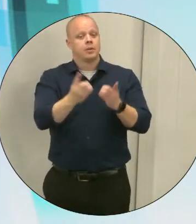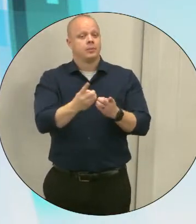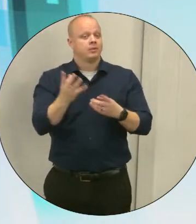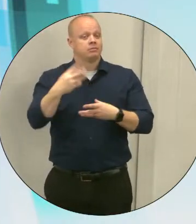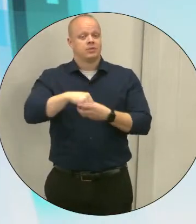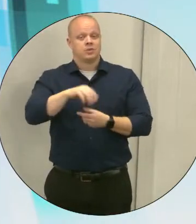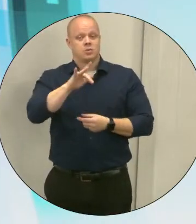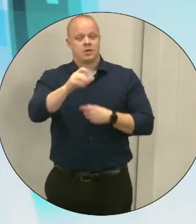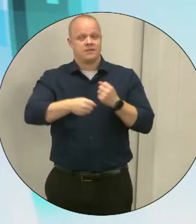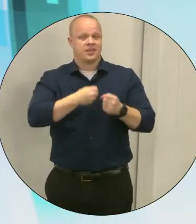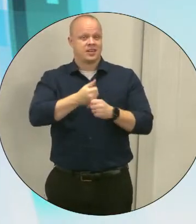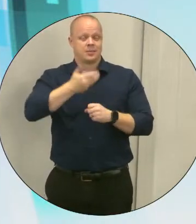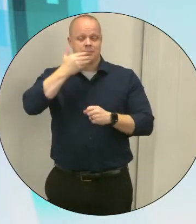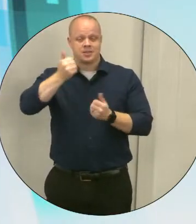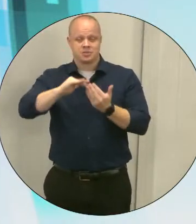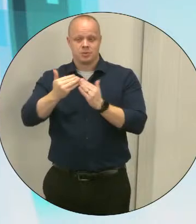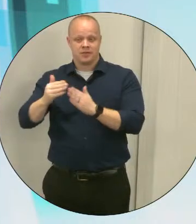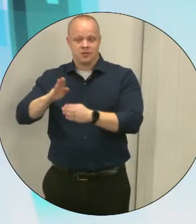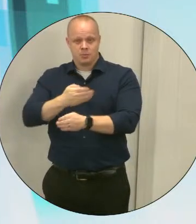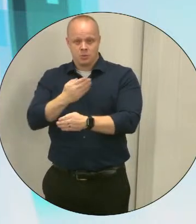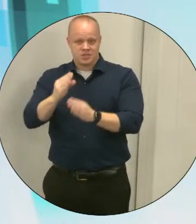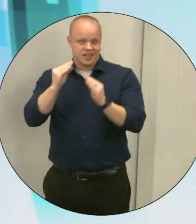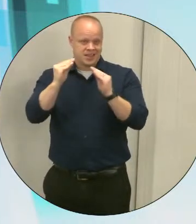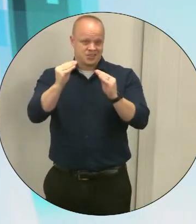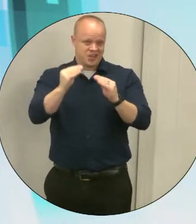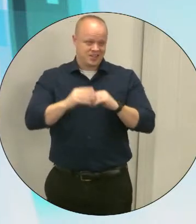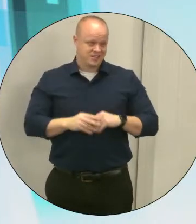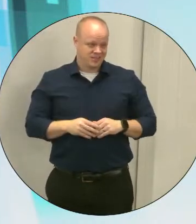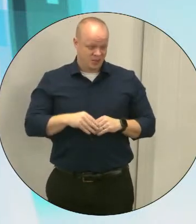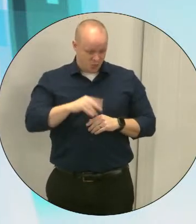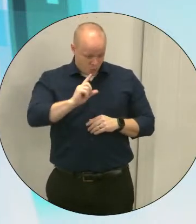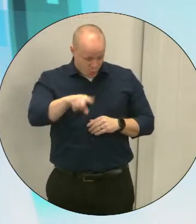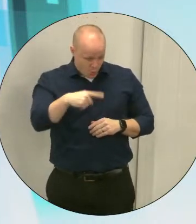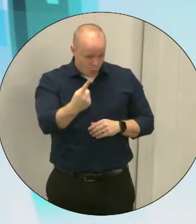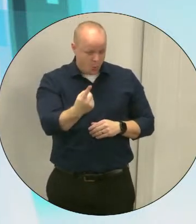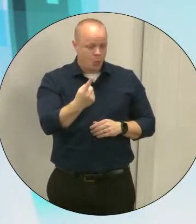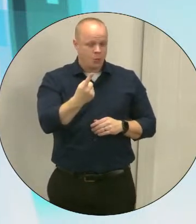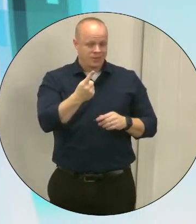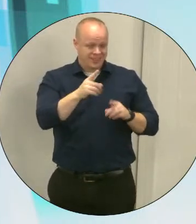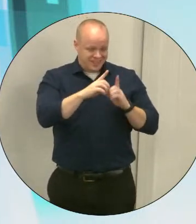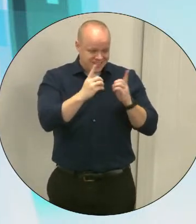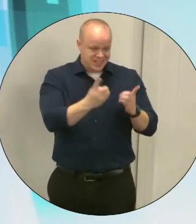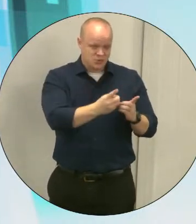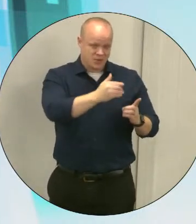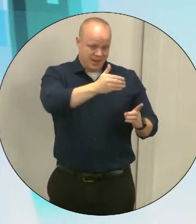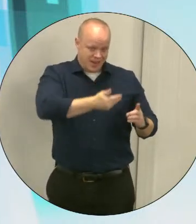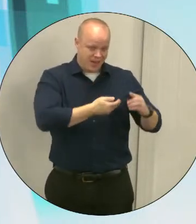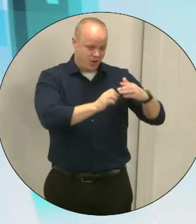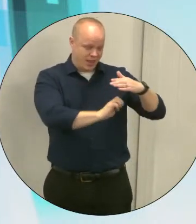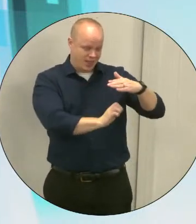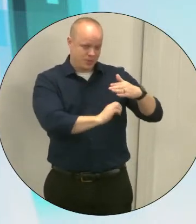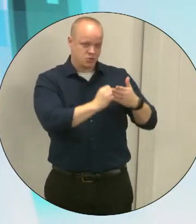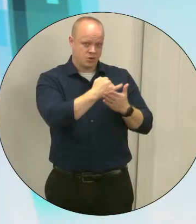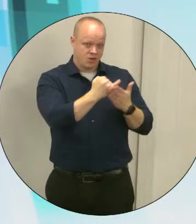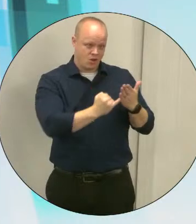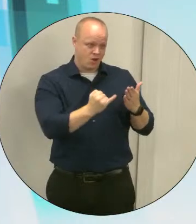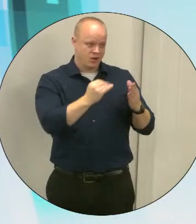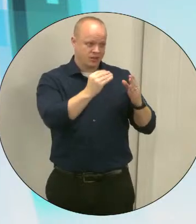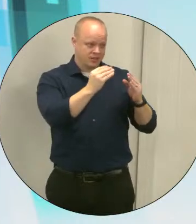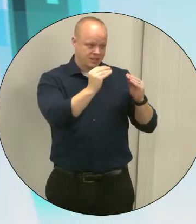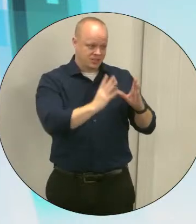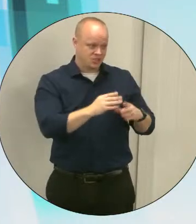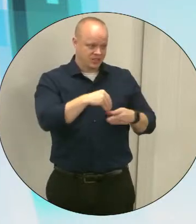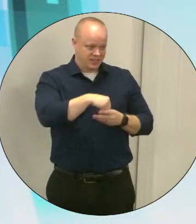of Best Communities for Music Education, the only district to hire elementary art teachers in the state